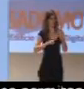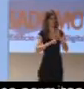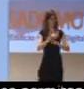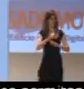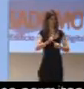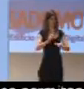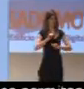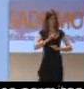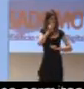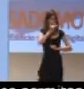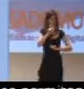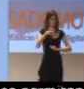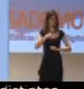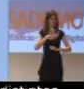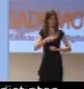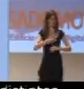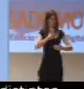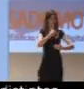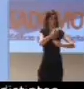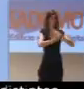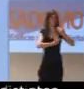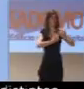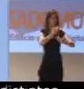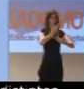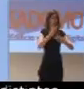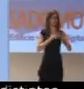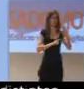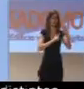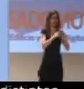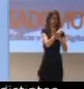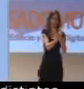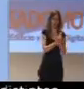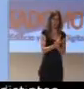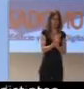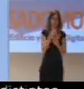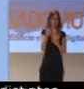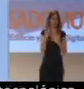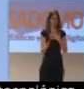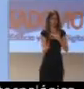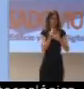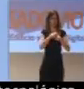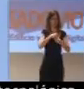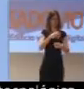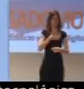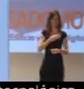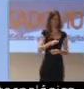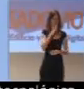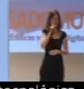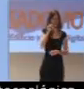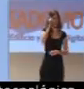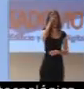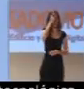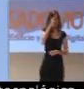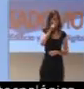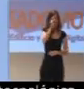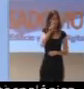the people in the different design processes and technological